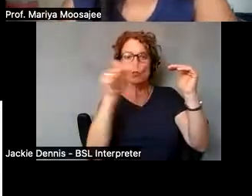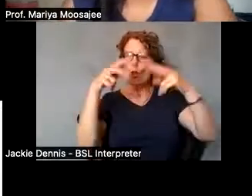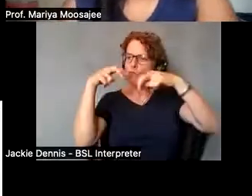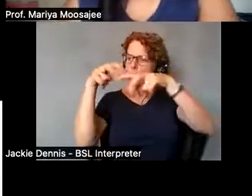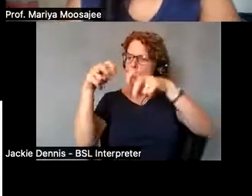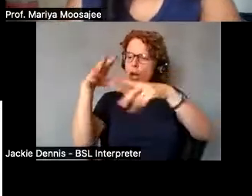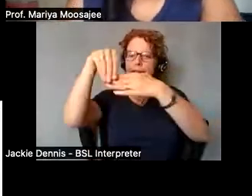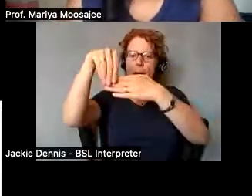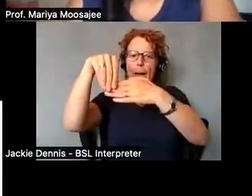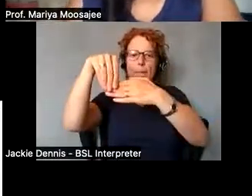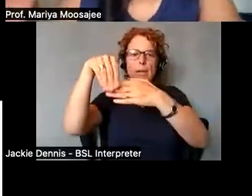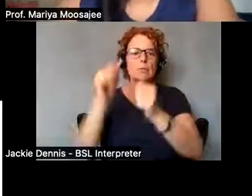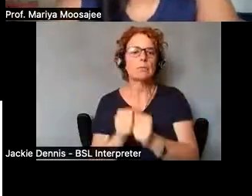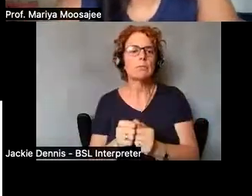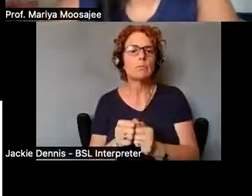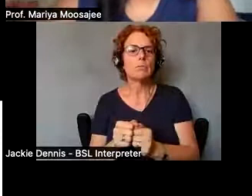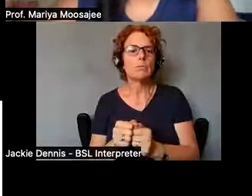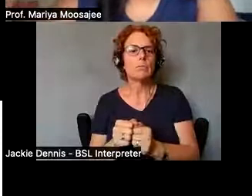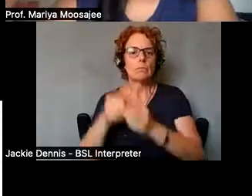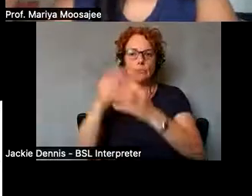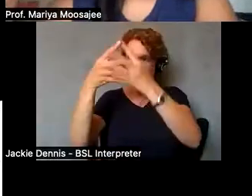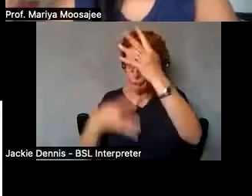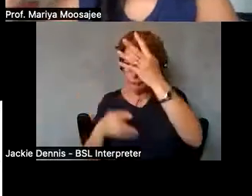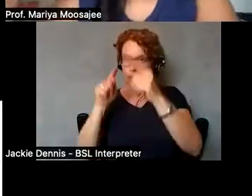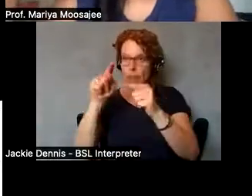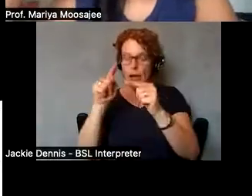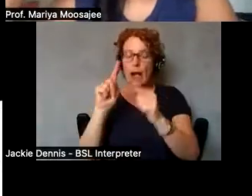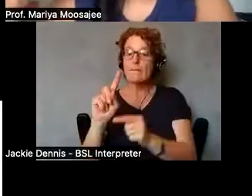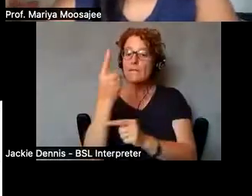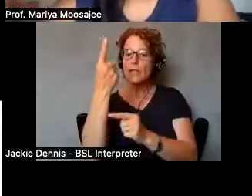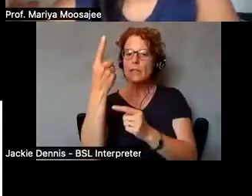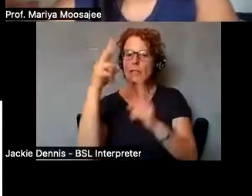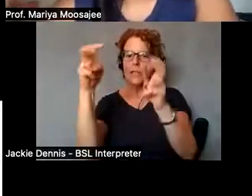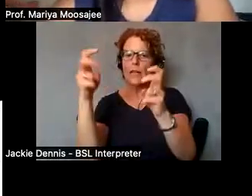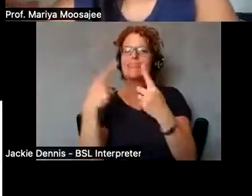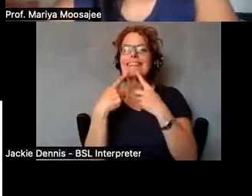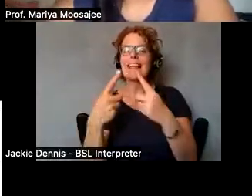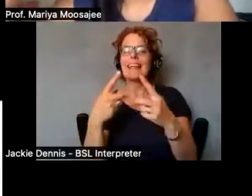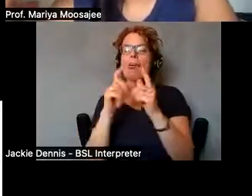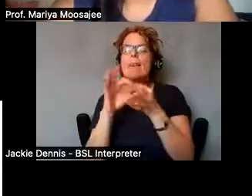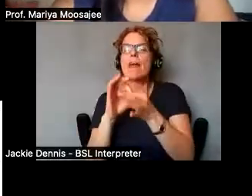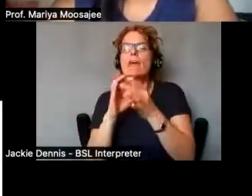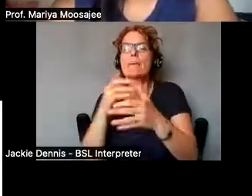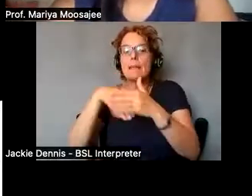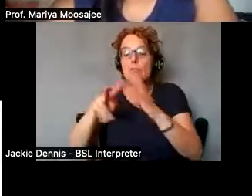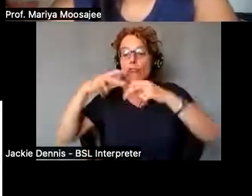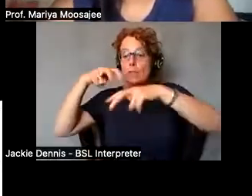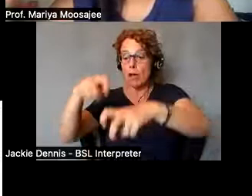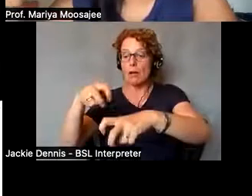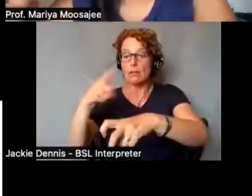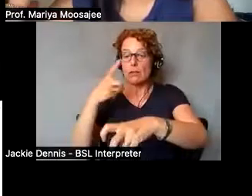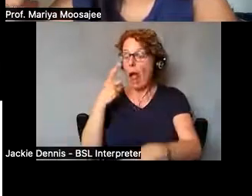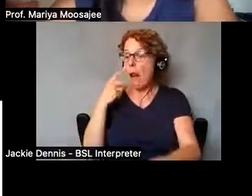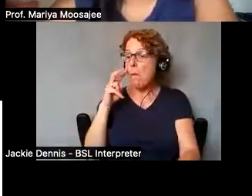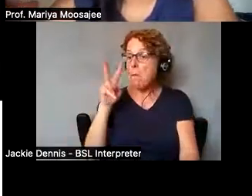tab, first of all, there's a drop-down menu. The first title is Therapies Under Research, and you can go to that page and you can